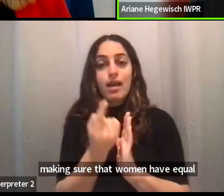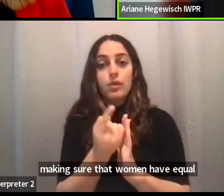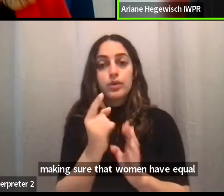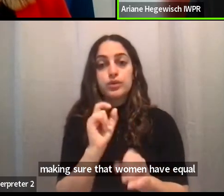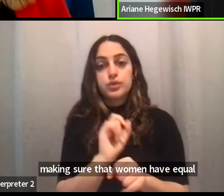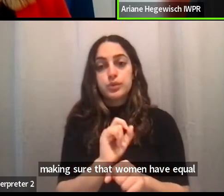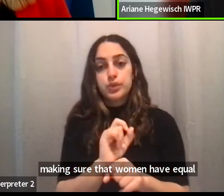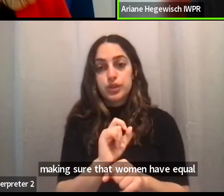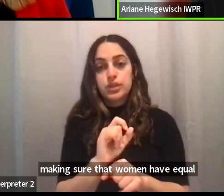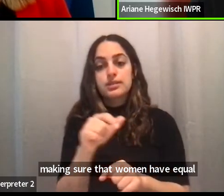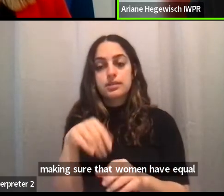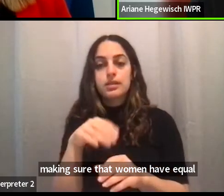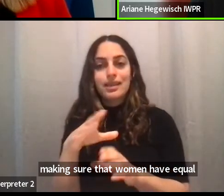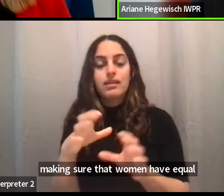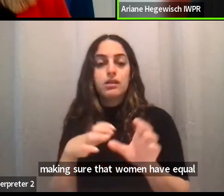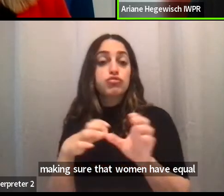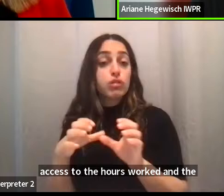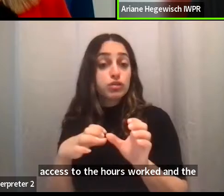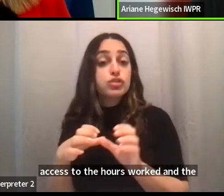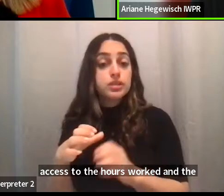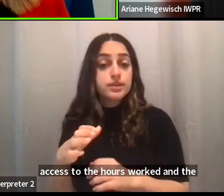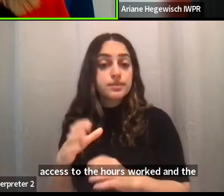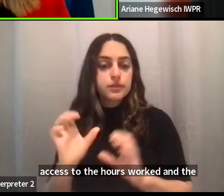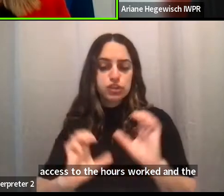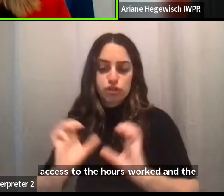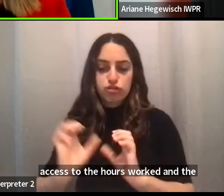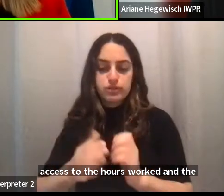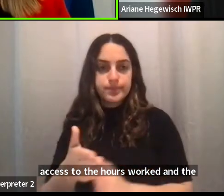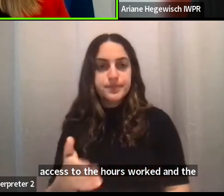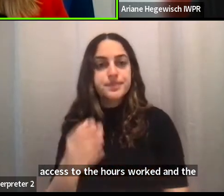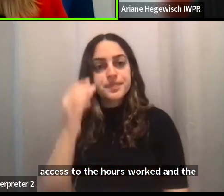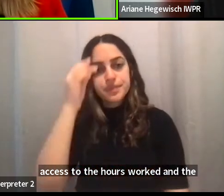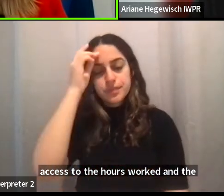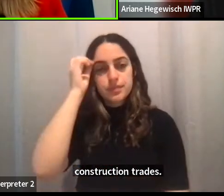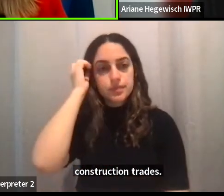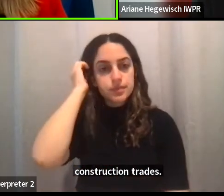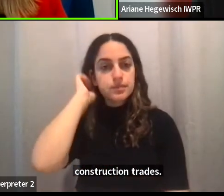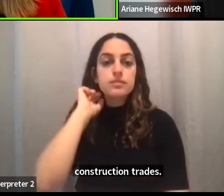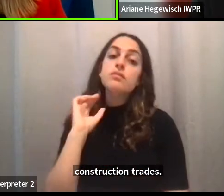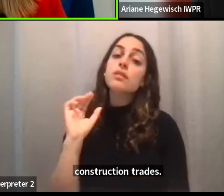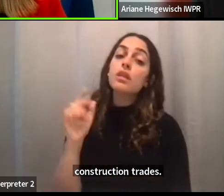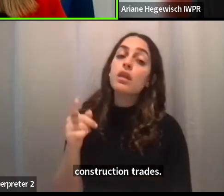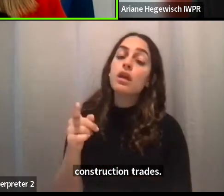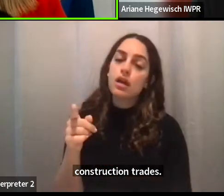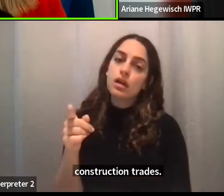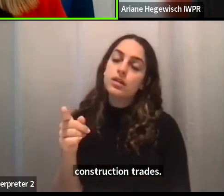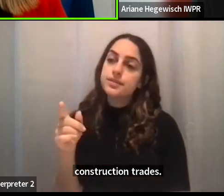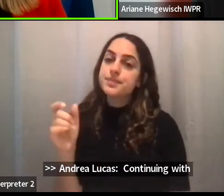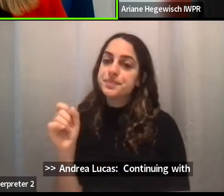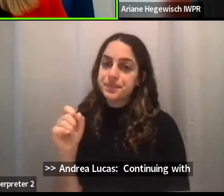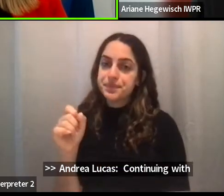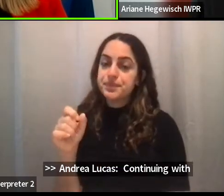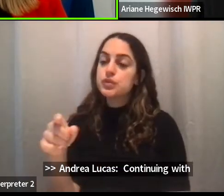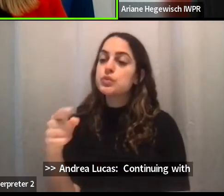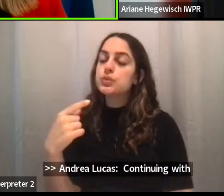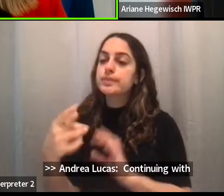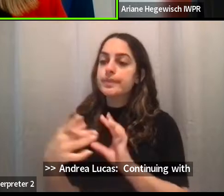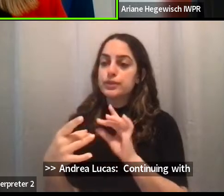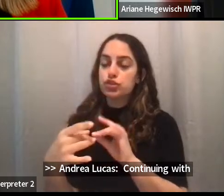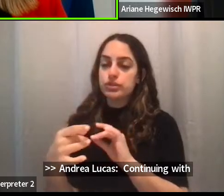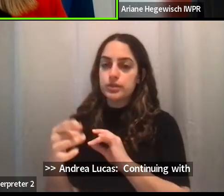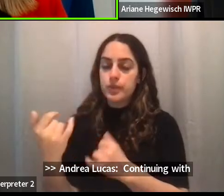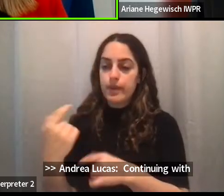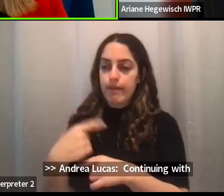construction trades uh continuing with you you mentioned uh in your oral statements uh